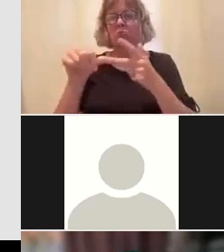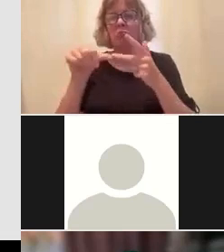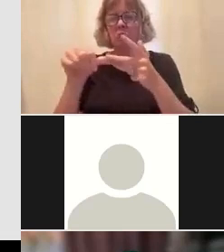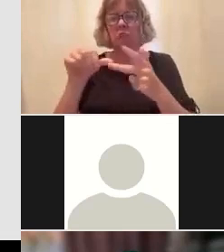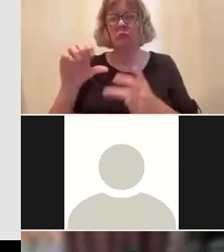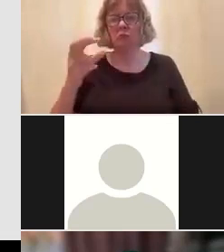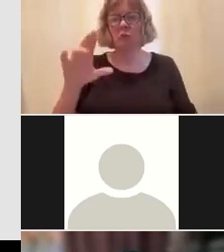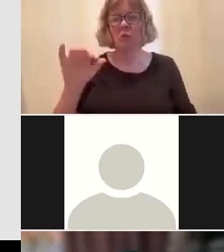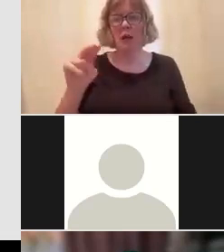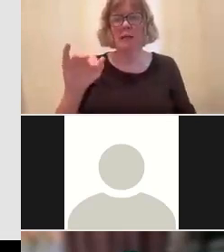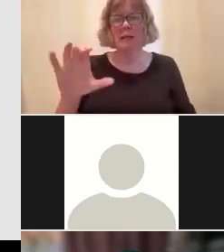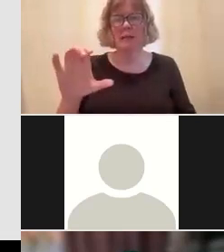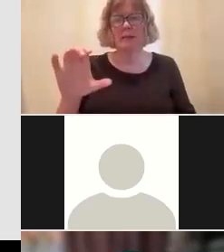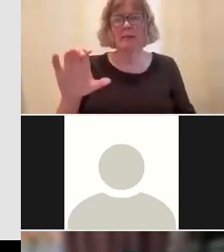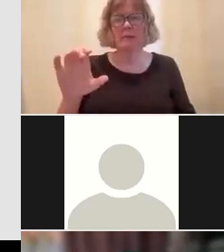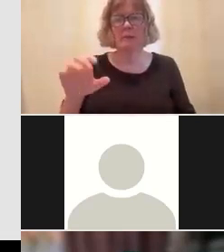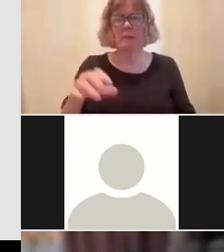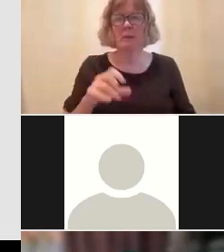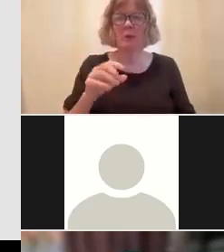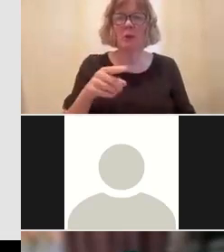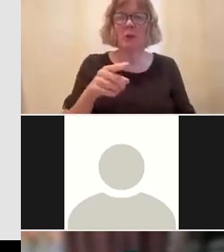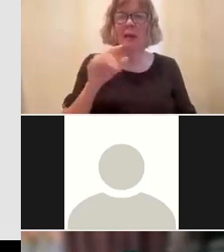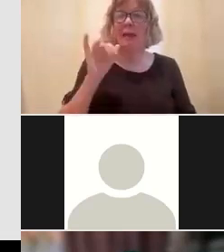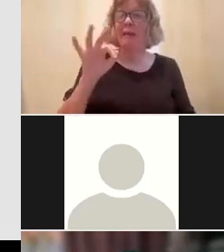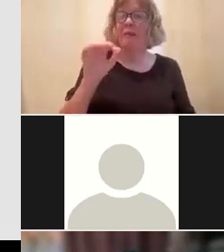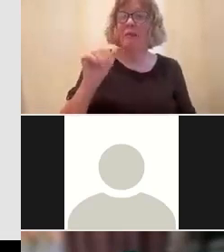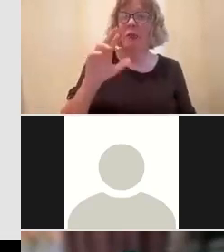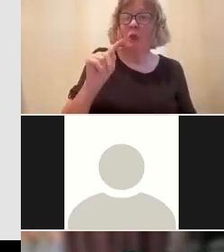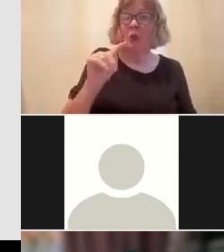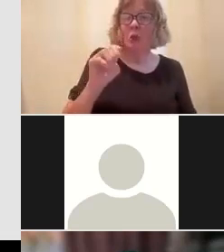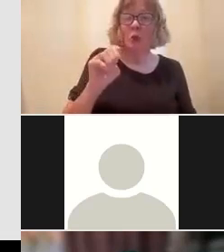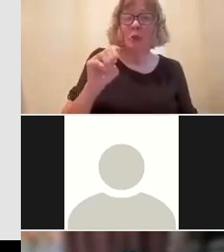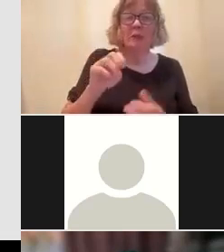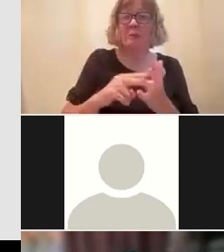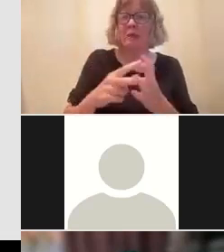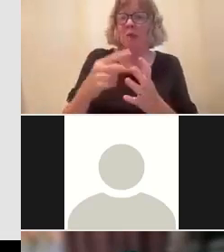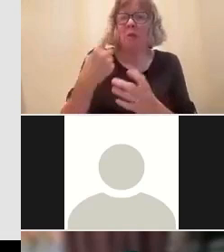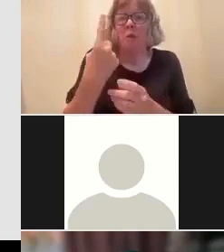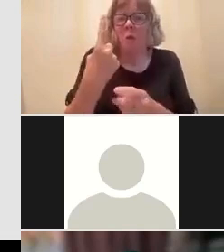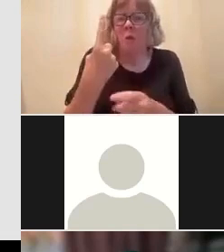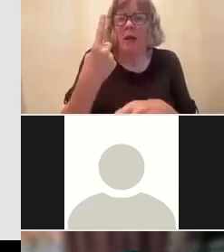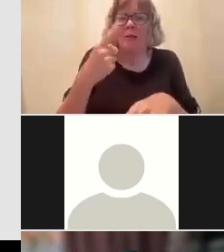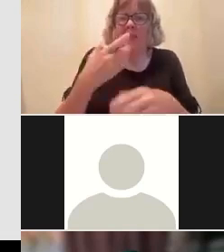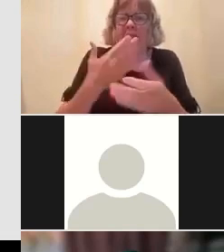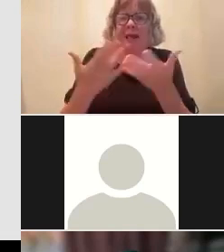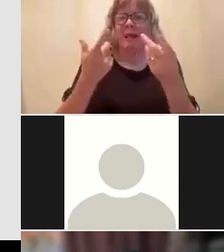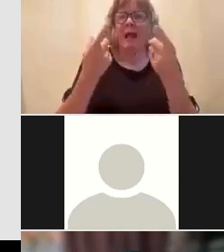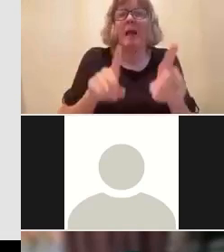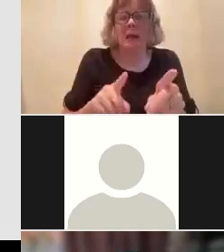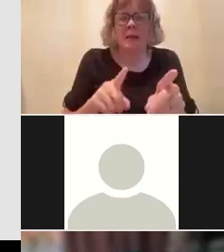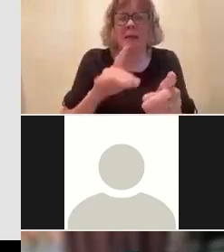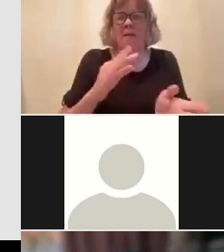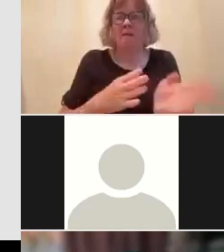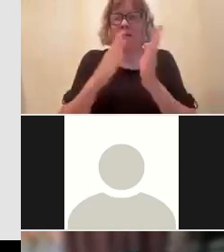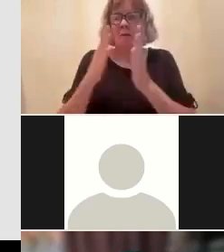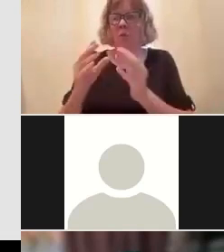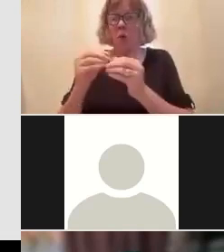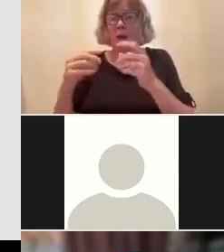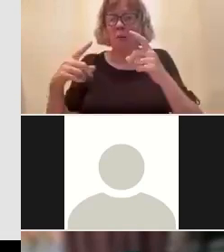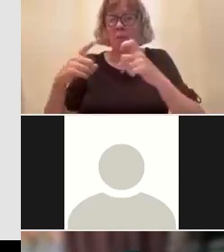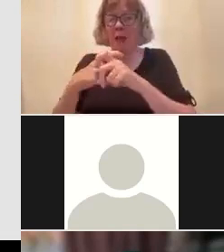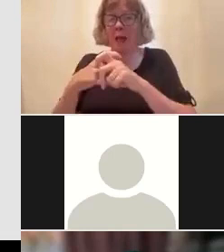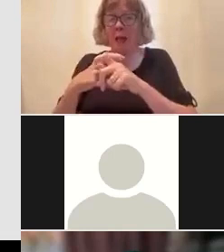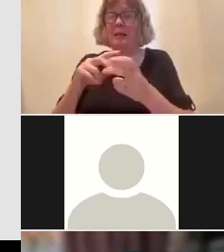if a trauma event is acute, it's resulting from a single incident. If it's complex,